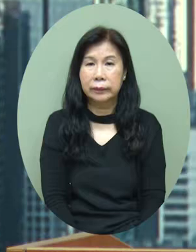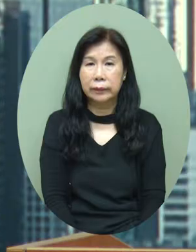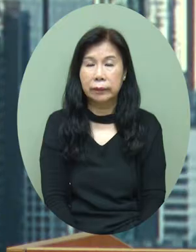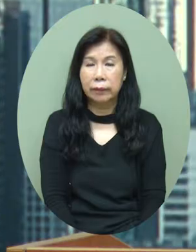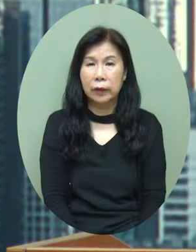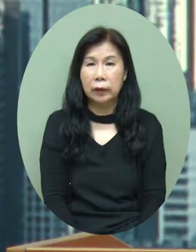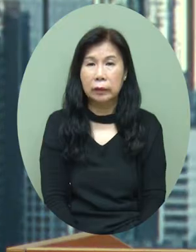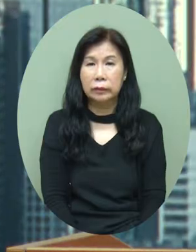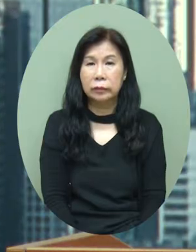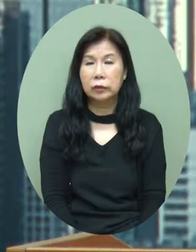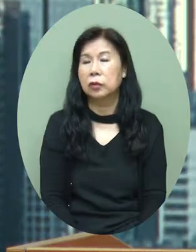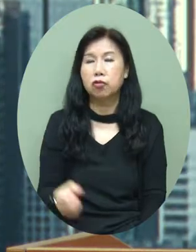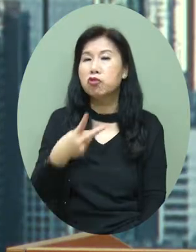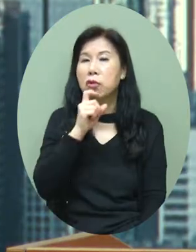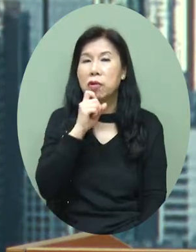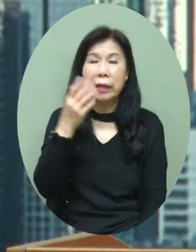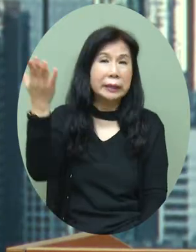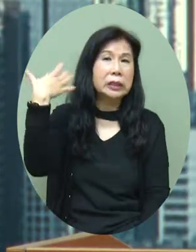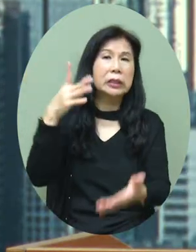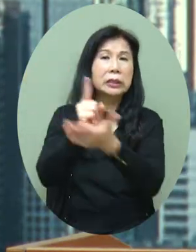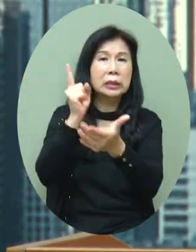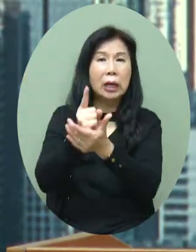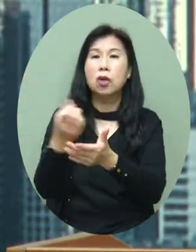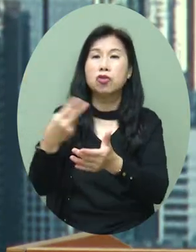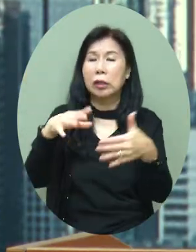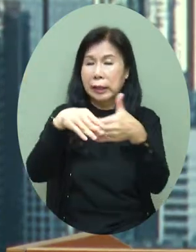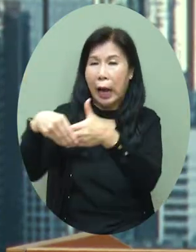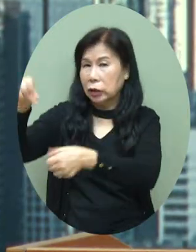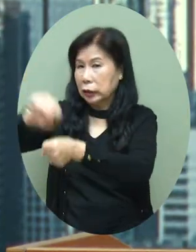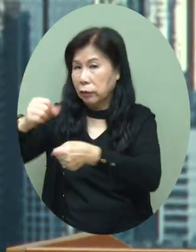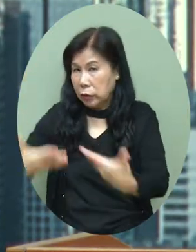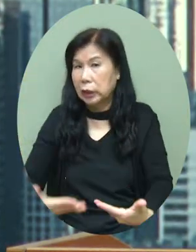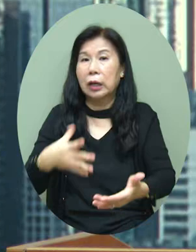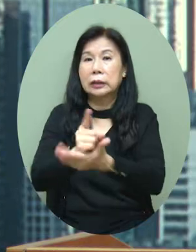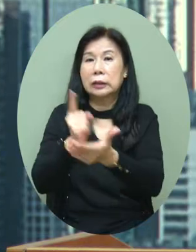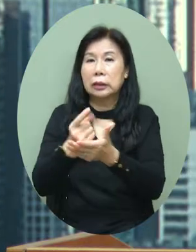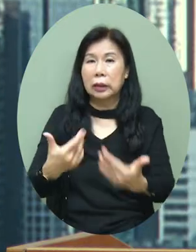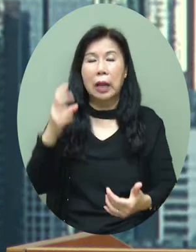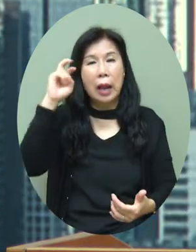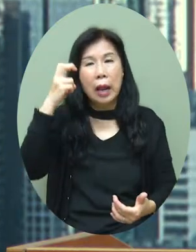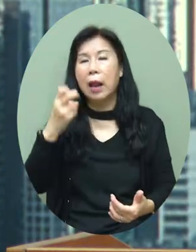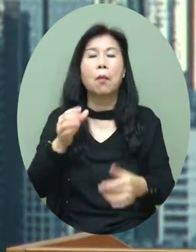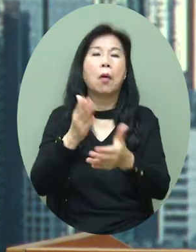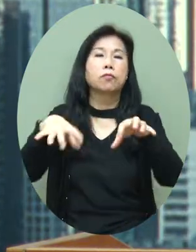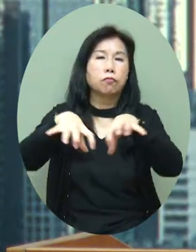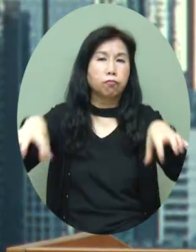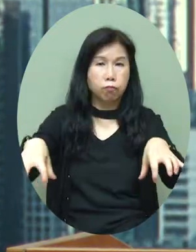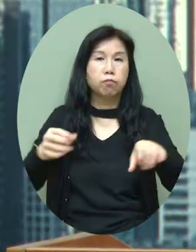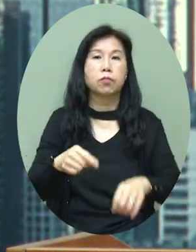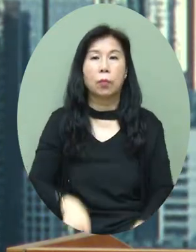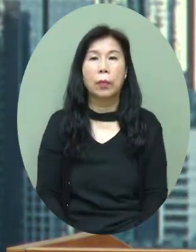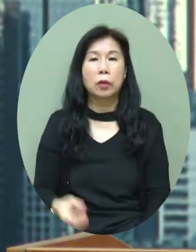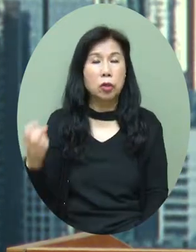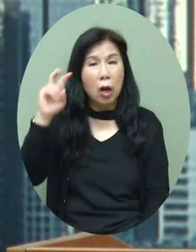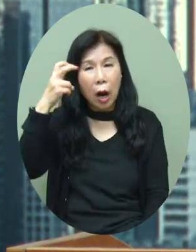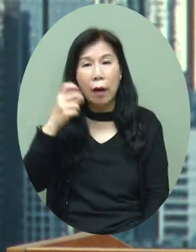year into this year's consideration. So this year we've taken into account the CPI increase in